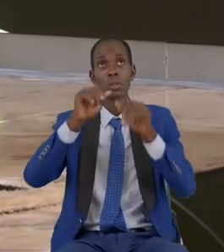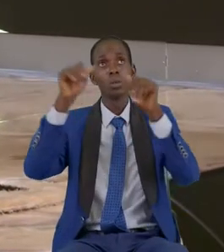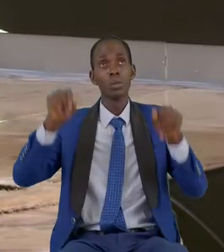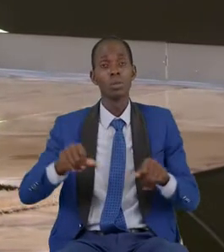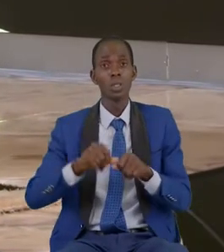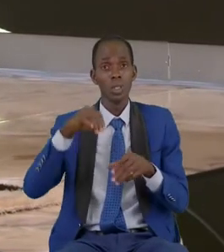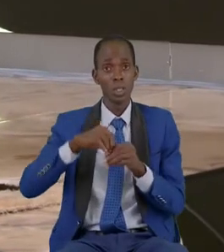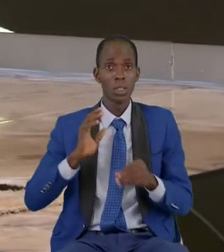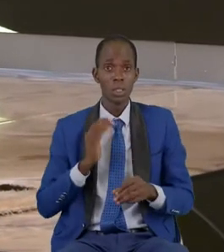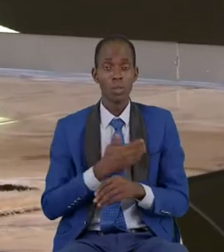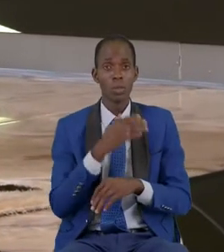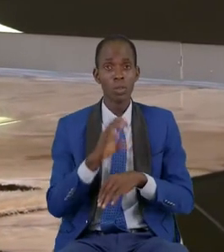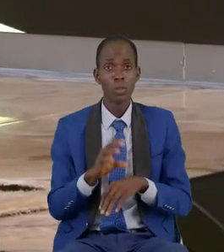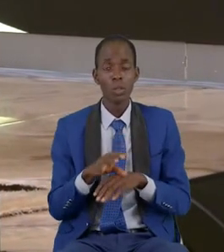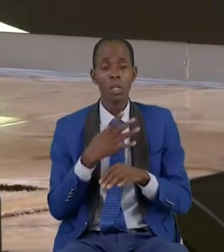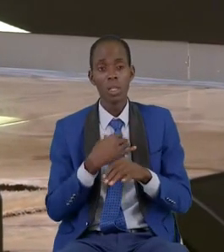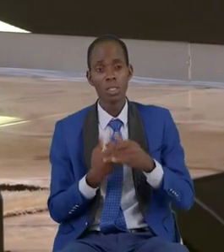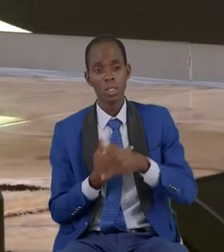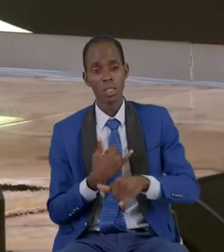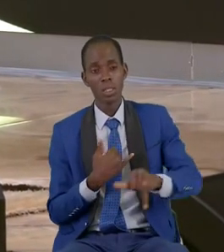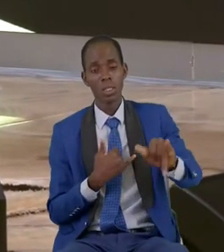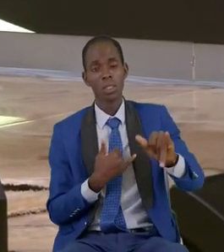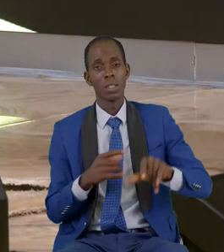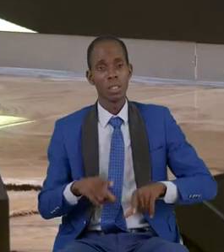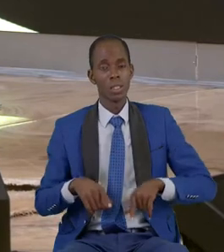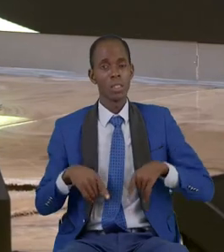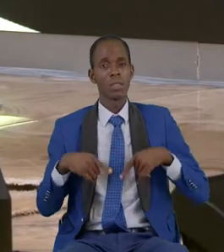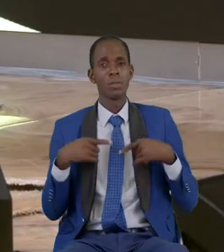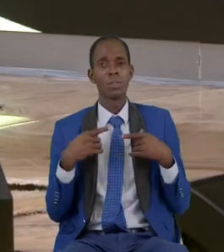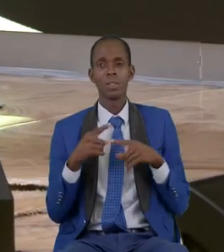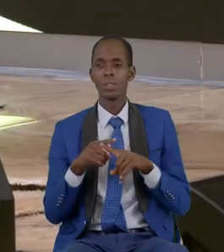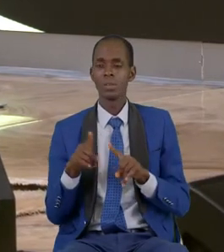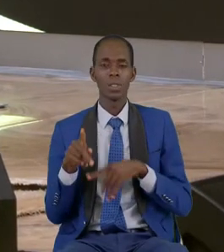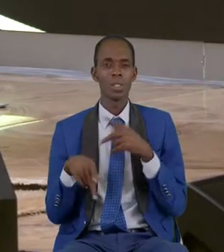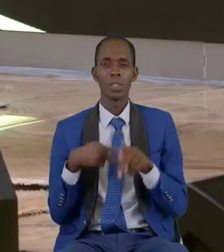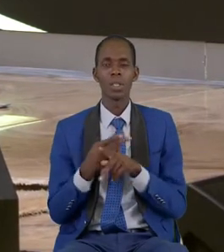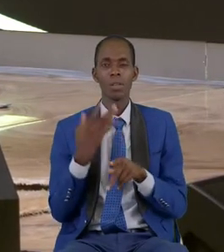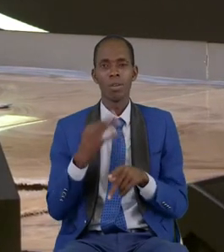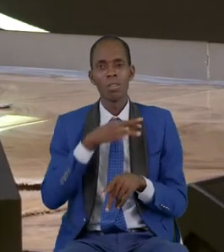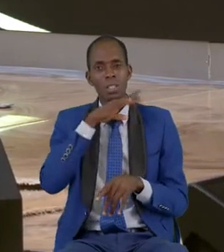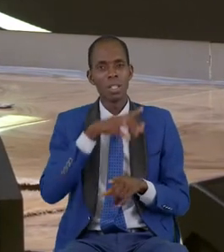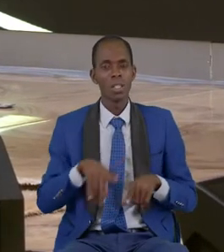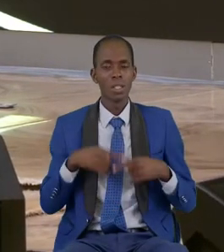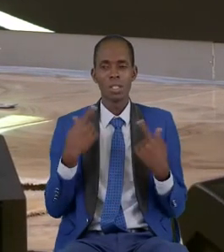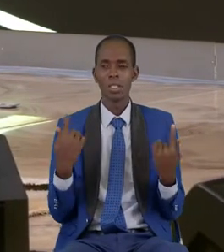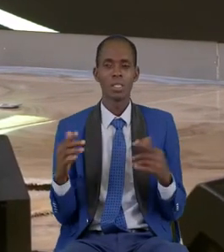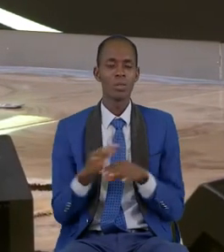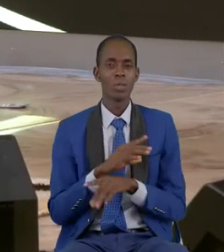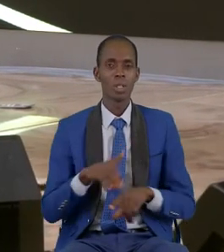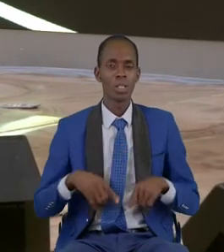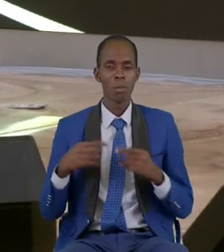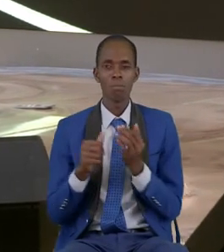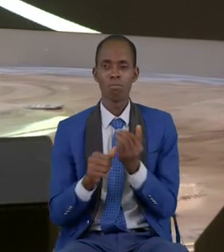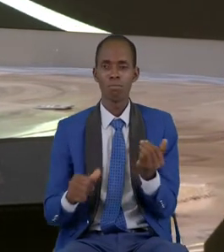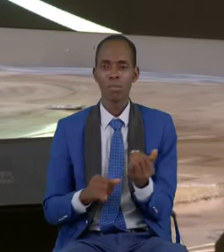and yet he's living a kind of a corrupted life, a sinful life, a backsliding life, you